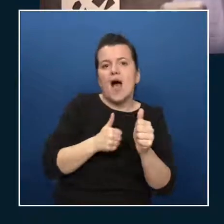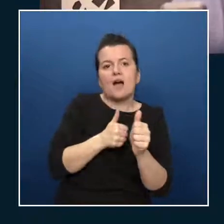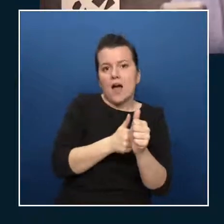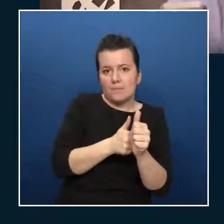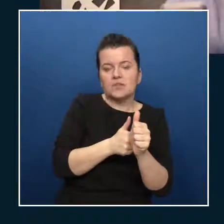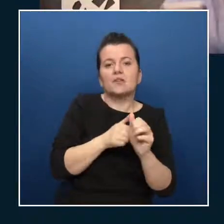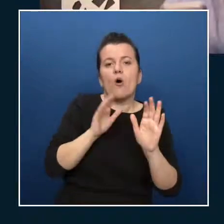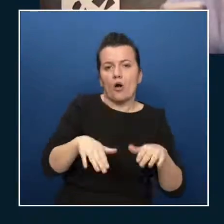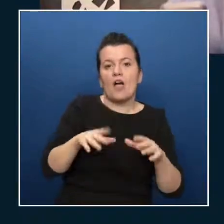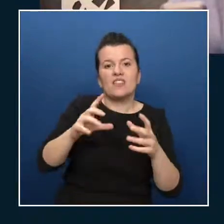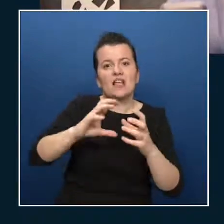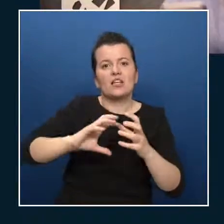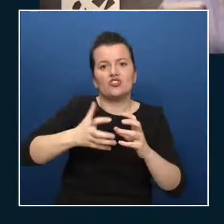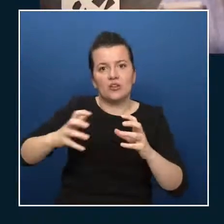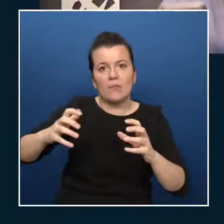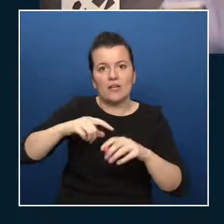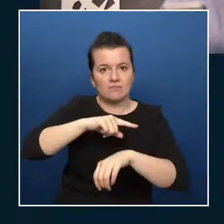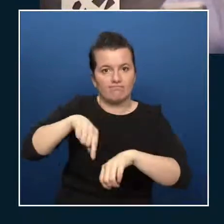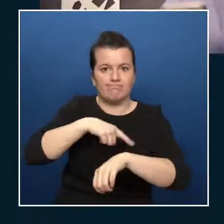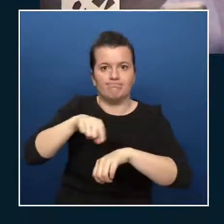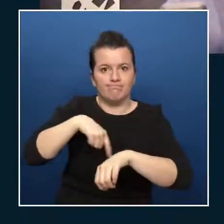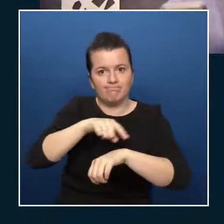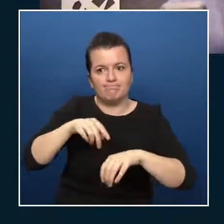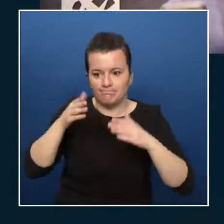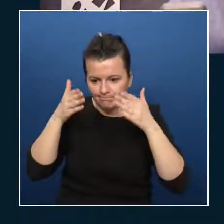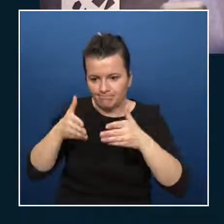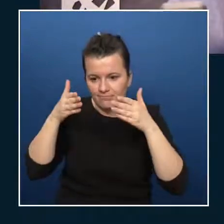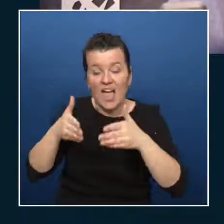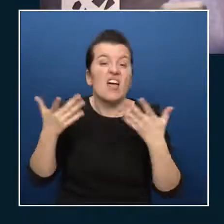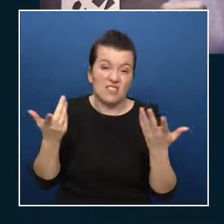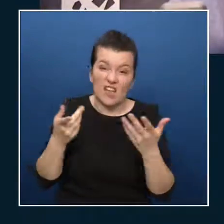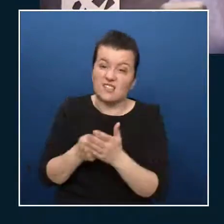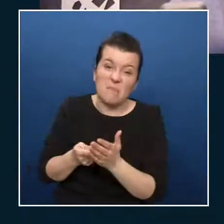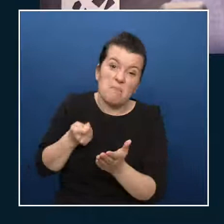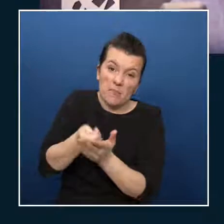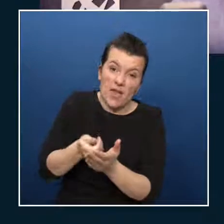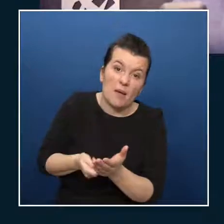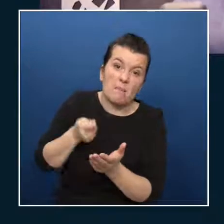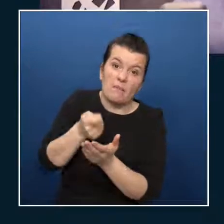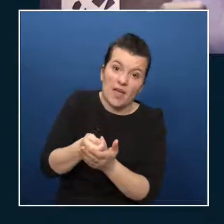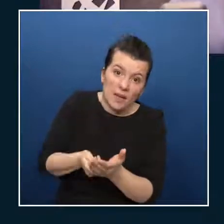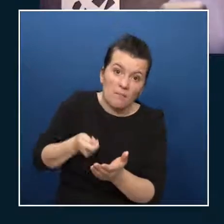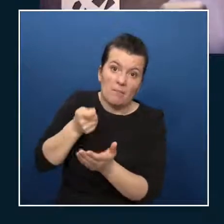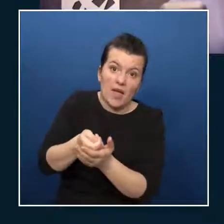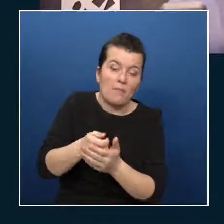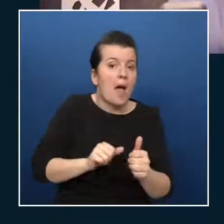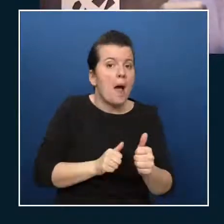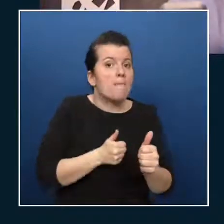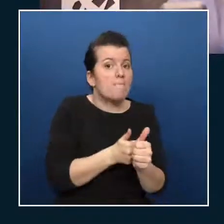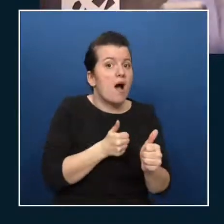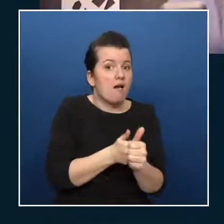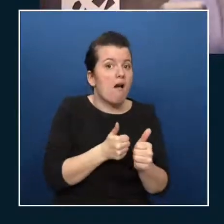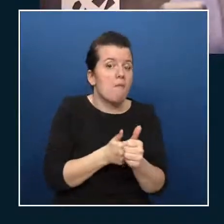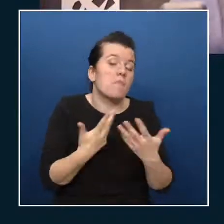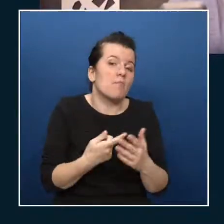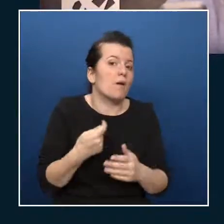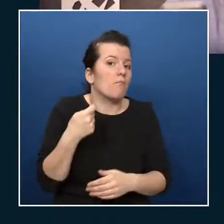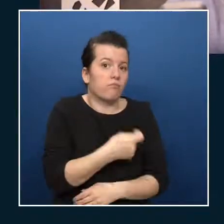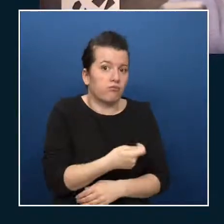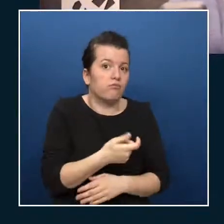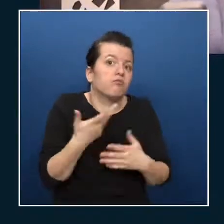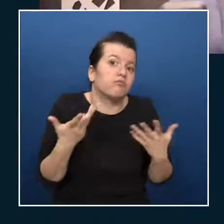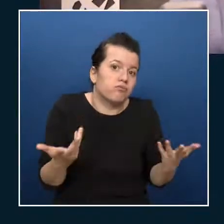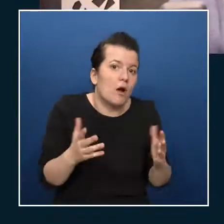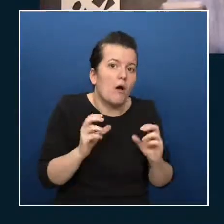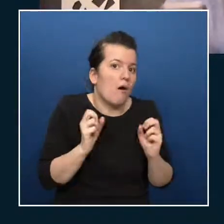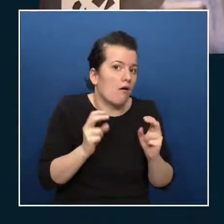time, which is also money, on creating a backup solution. You probably also have to spend some time in setting